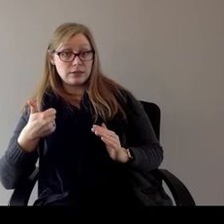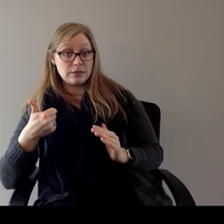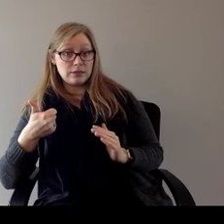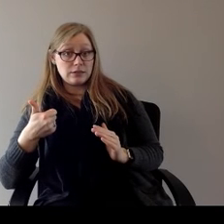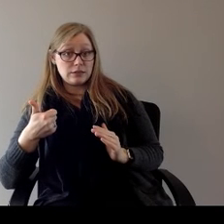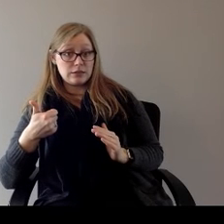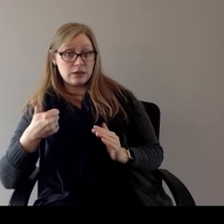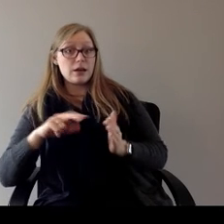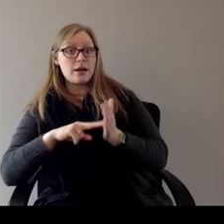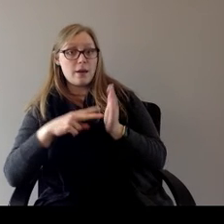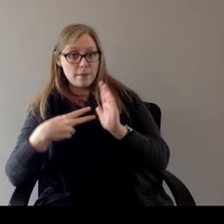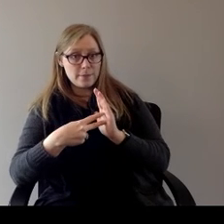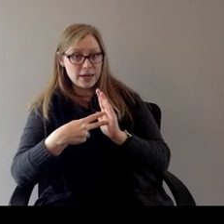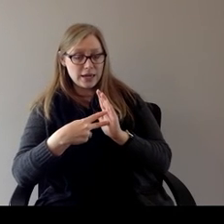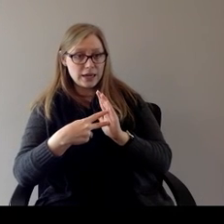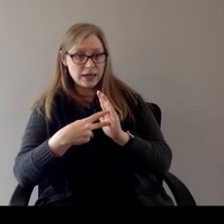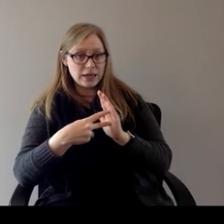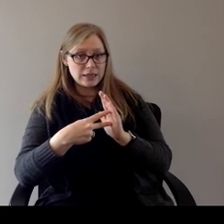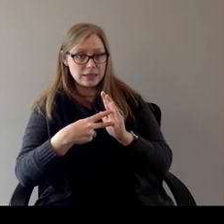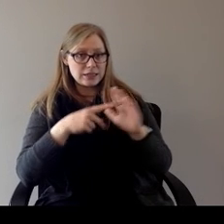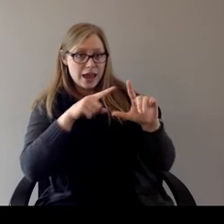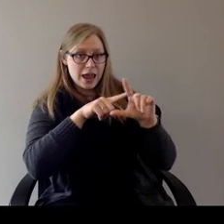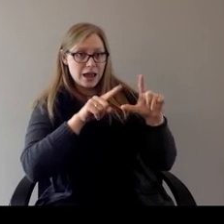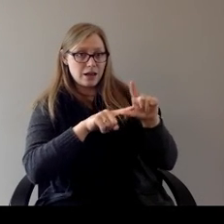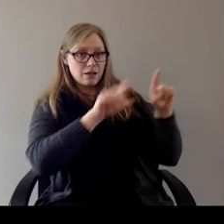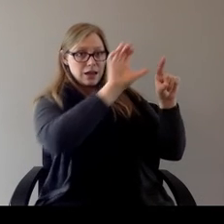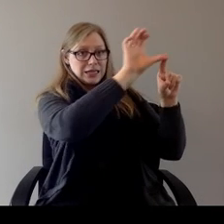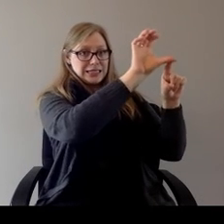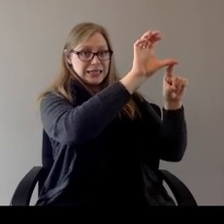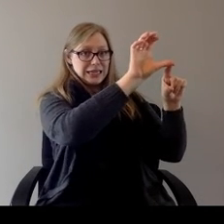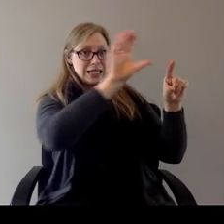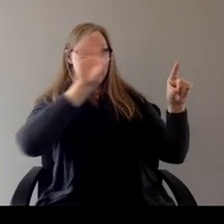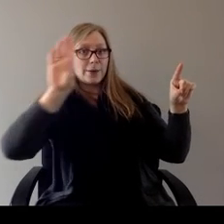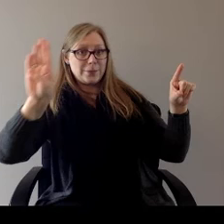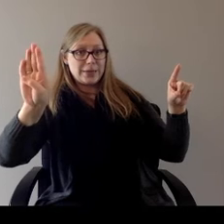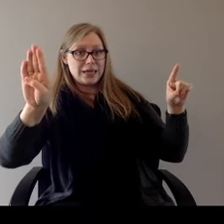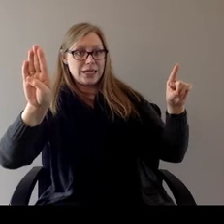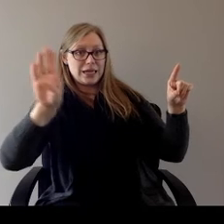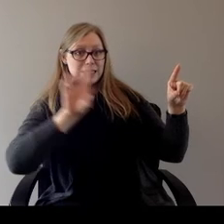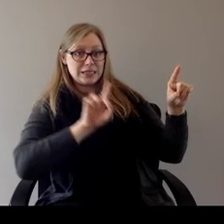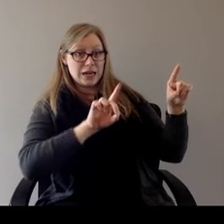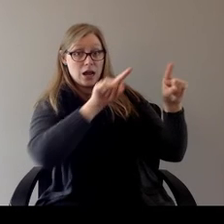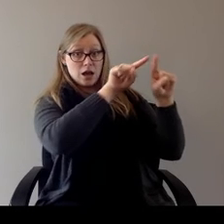CBD, so I went careful, blue,